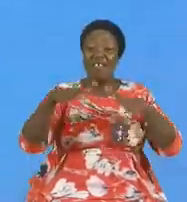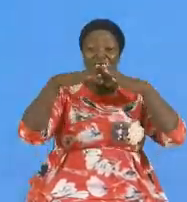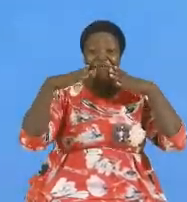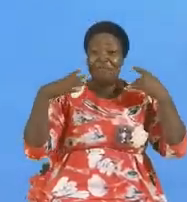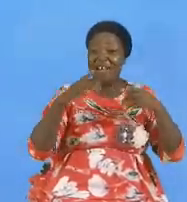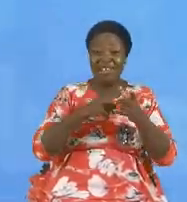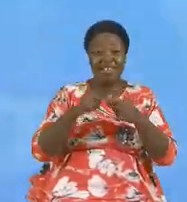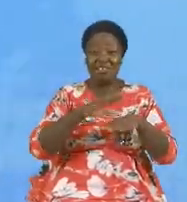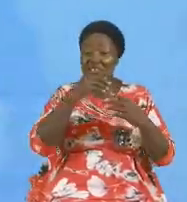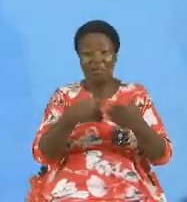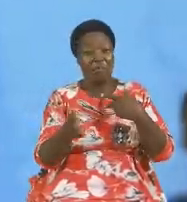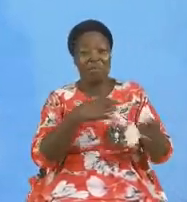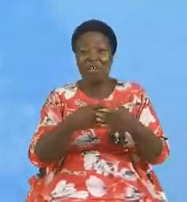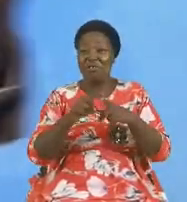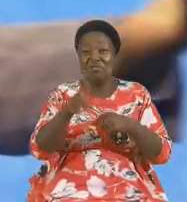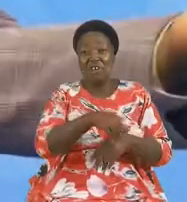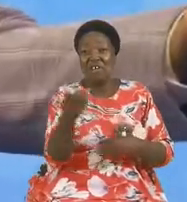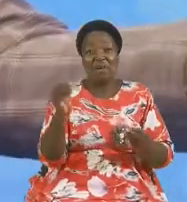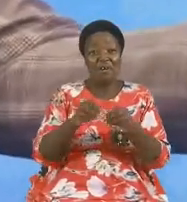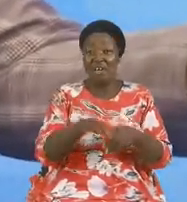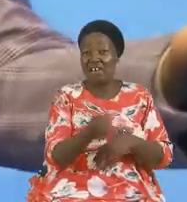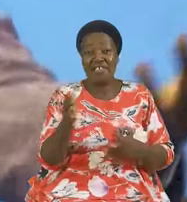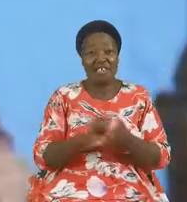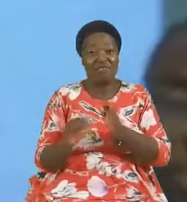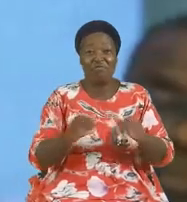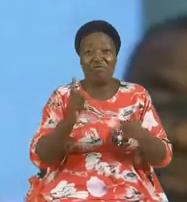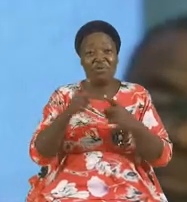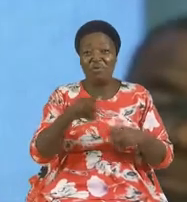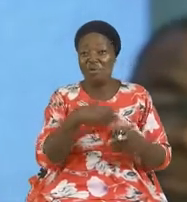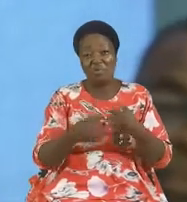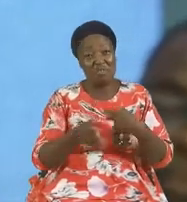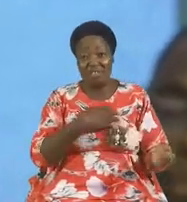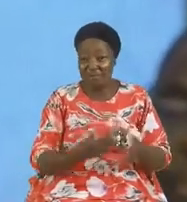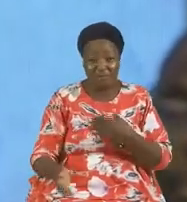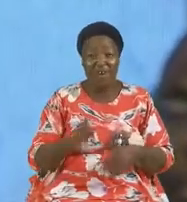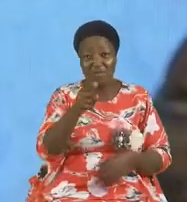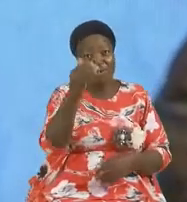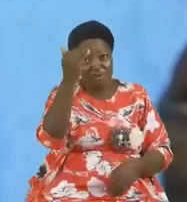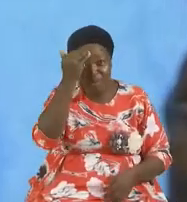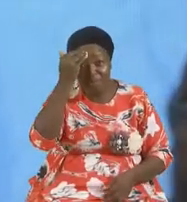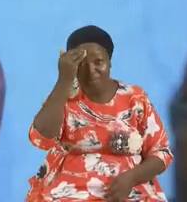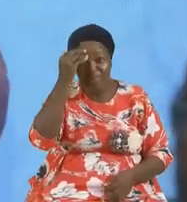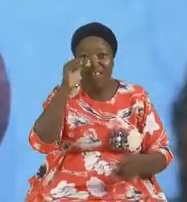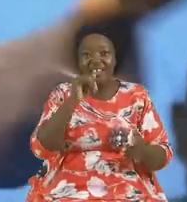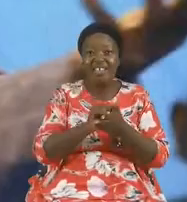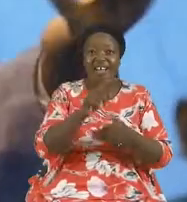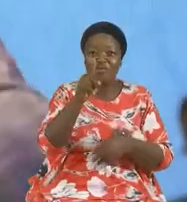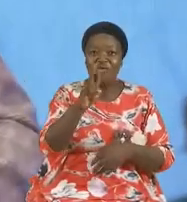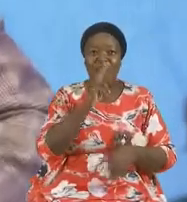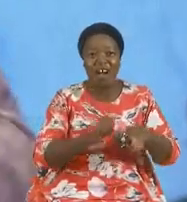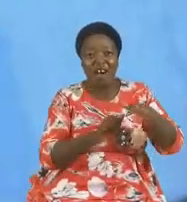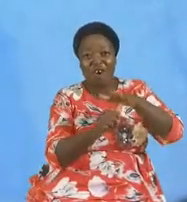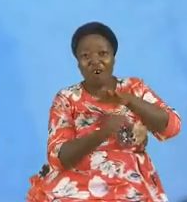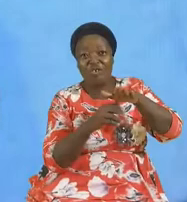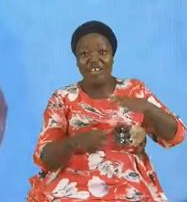your cross with a smile. And it doesn't matter anymore what they do, what they say, how they go, or